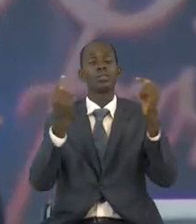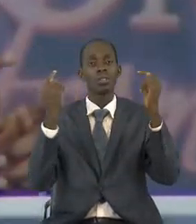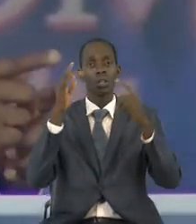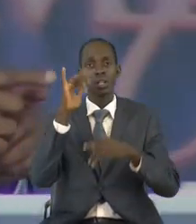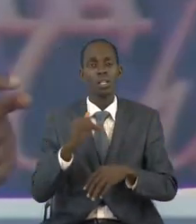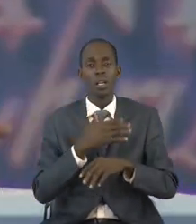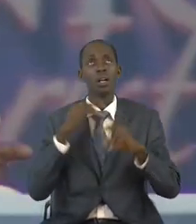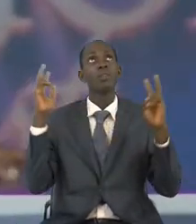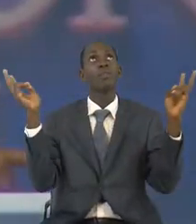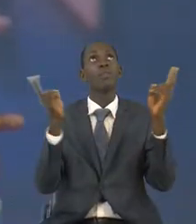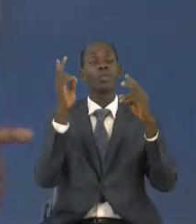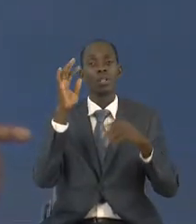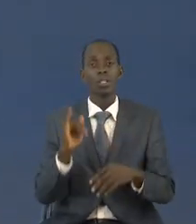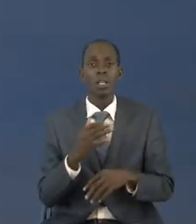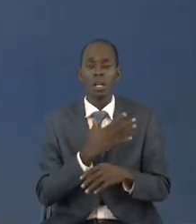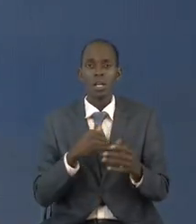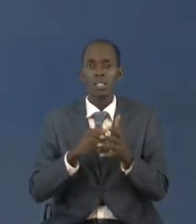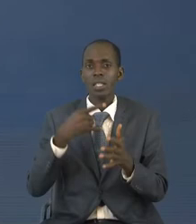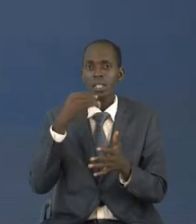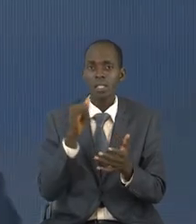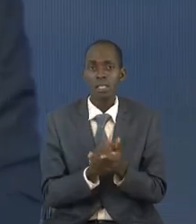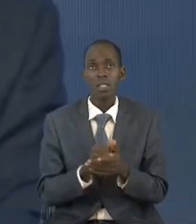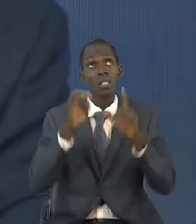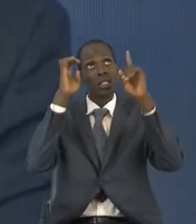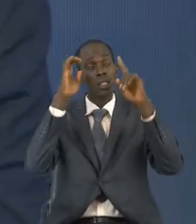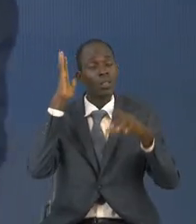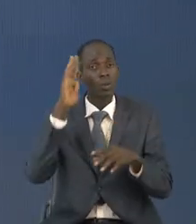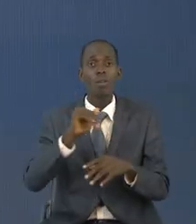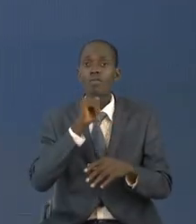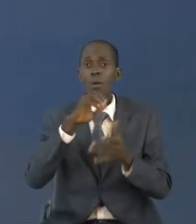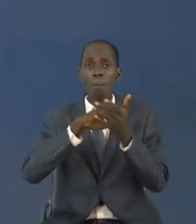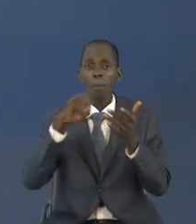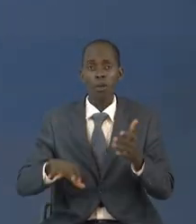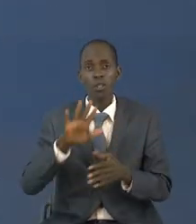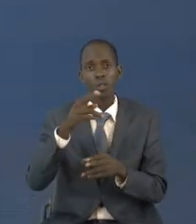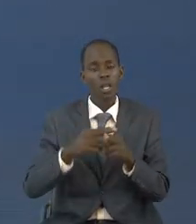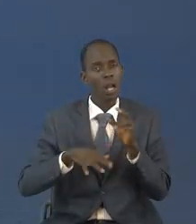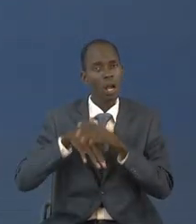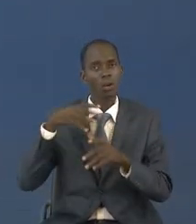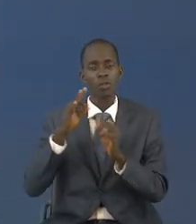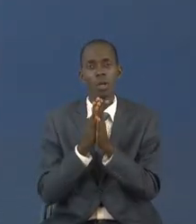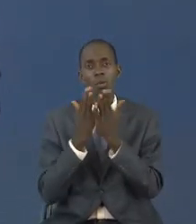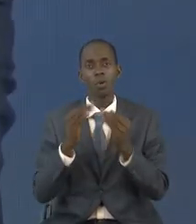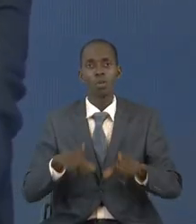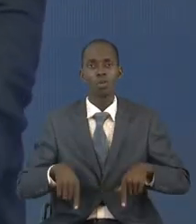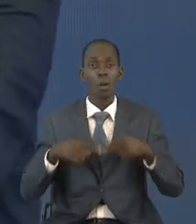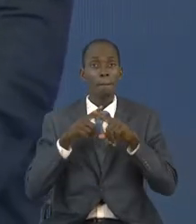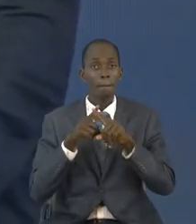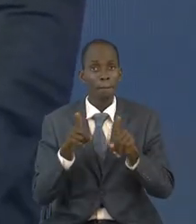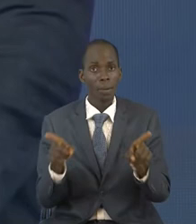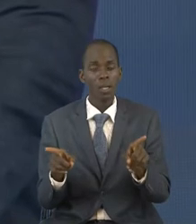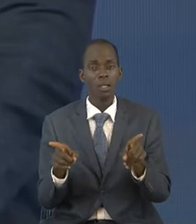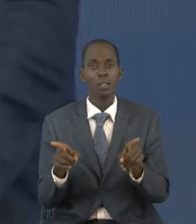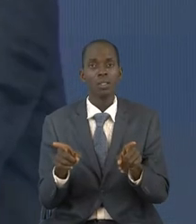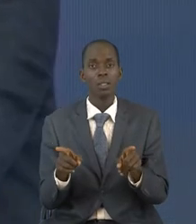victoriously, he says, he will not blot out your name out of the book of life. But I will confess